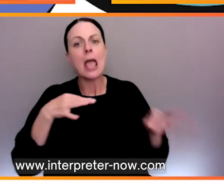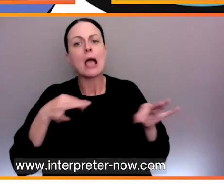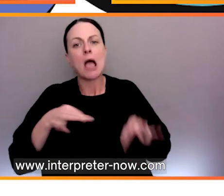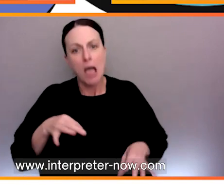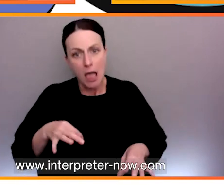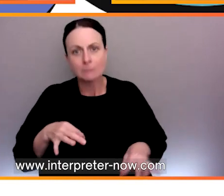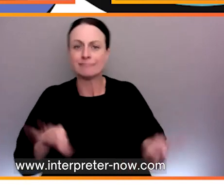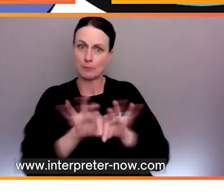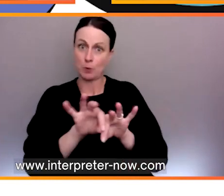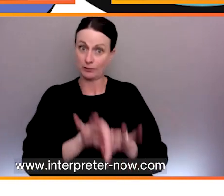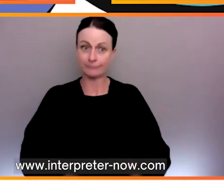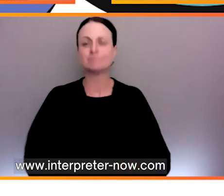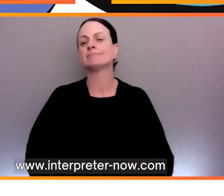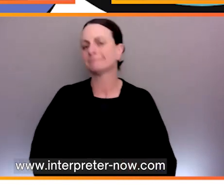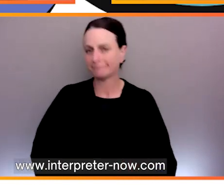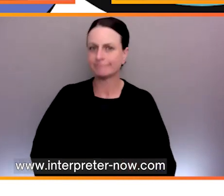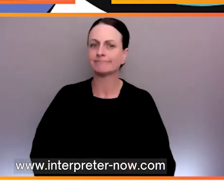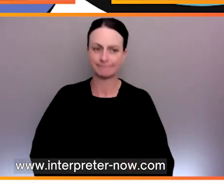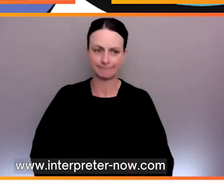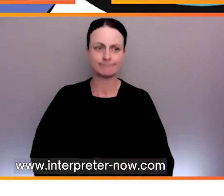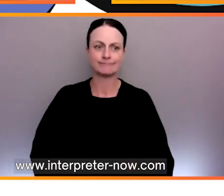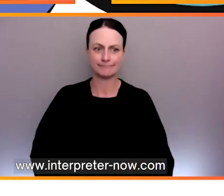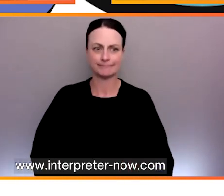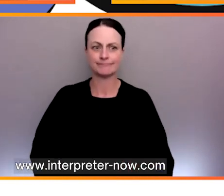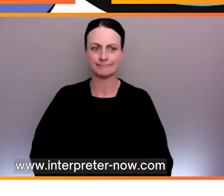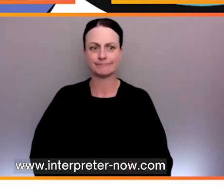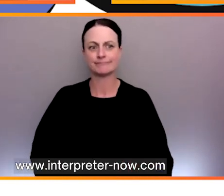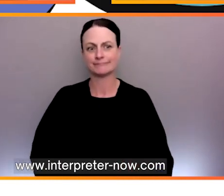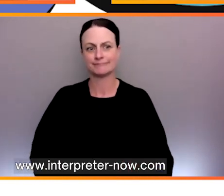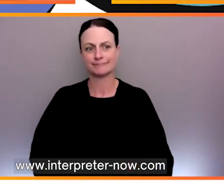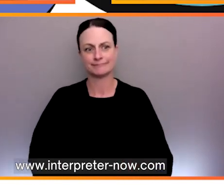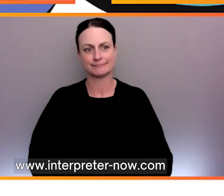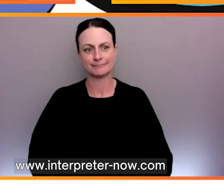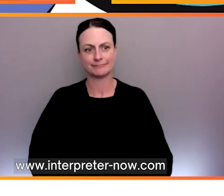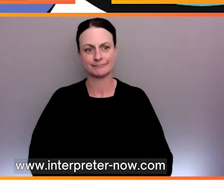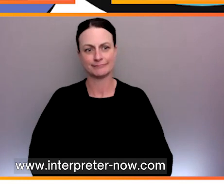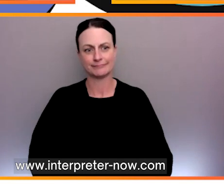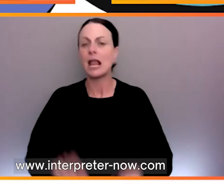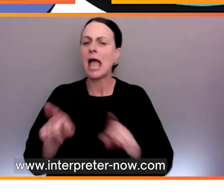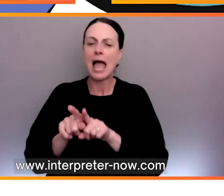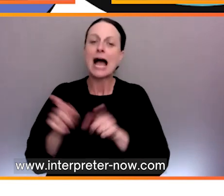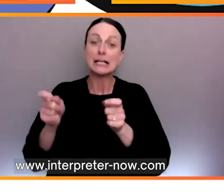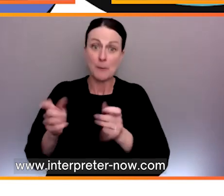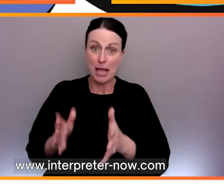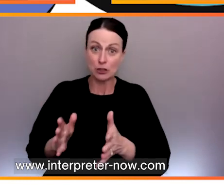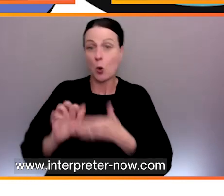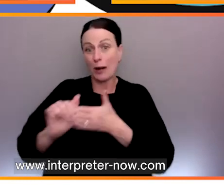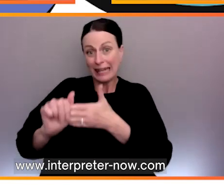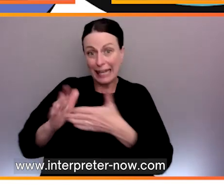Absolutely. So as a manager or as somebody who is leading culture across their